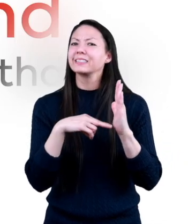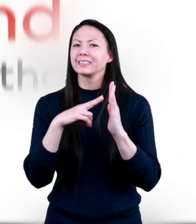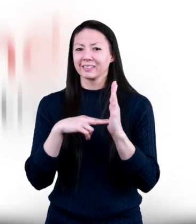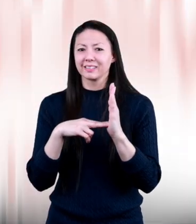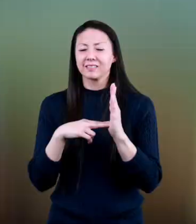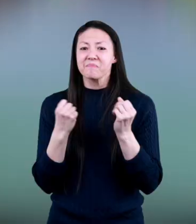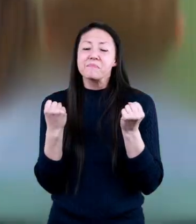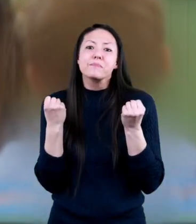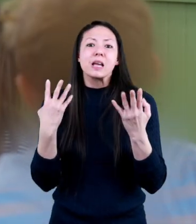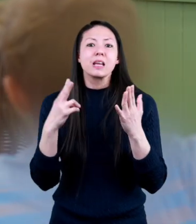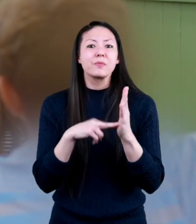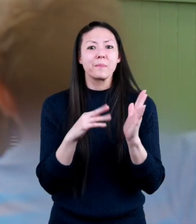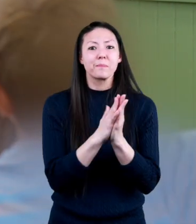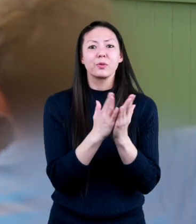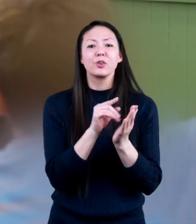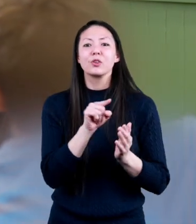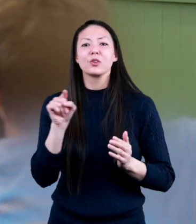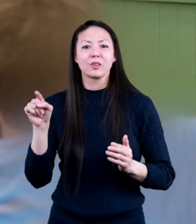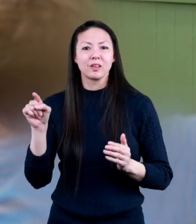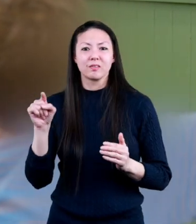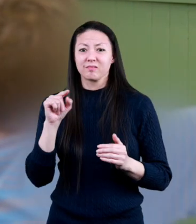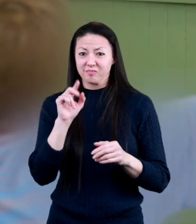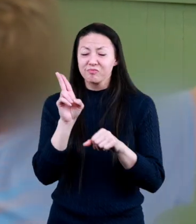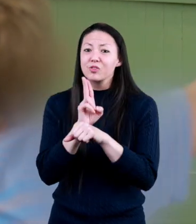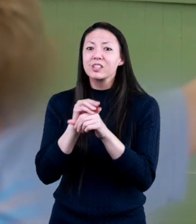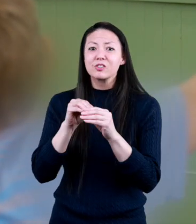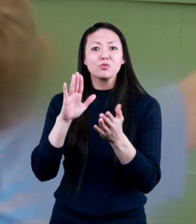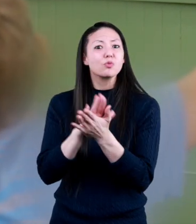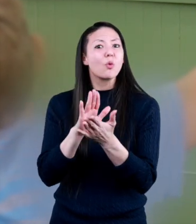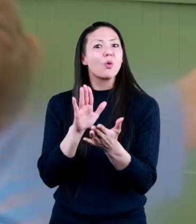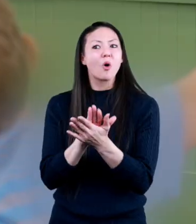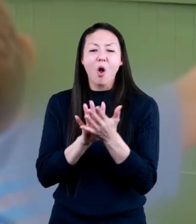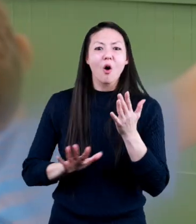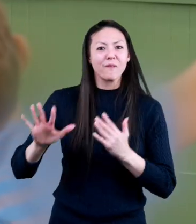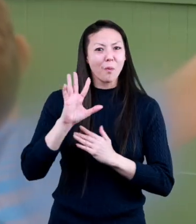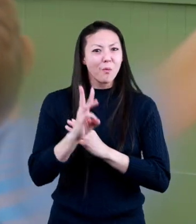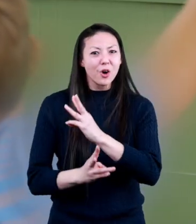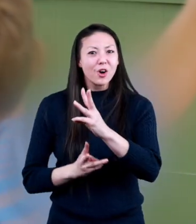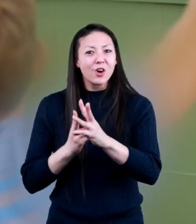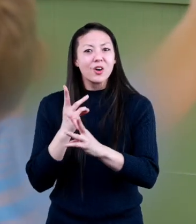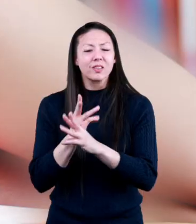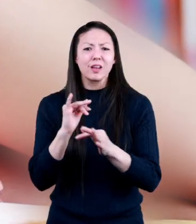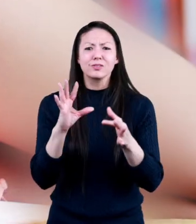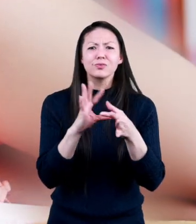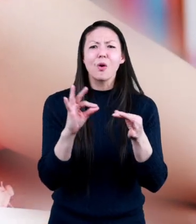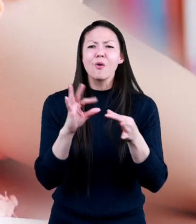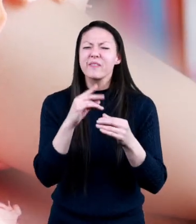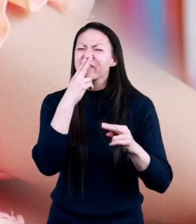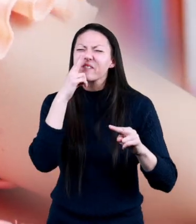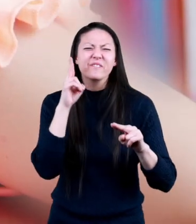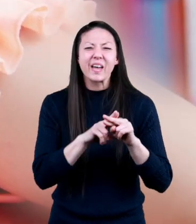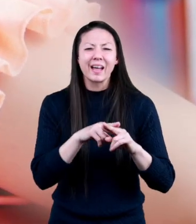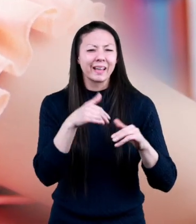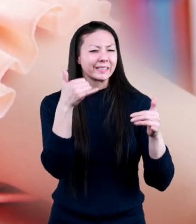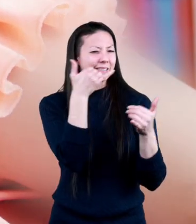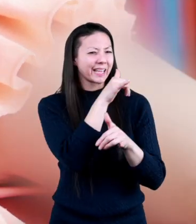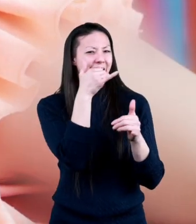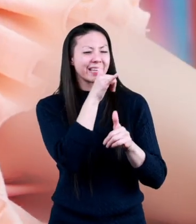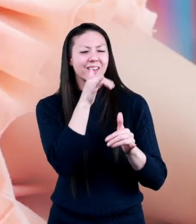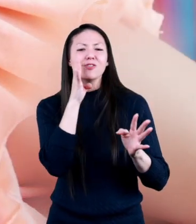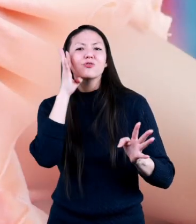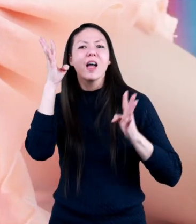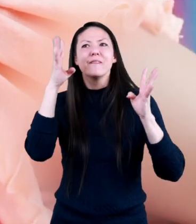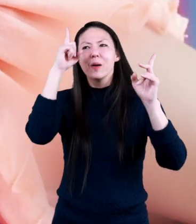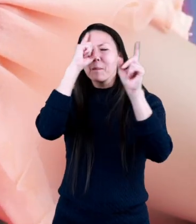reading. Many of Dr. Seuss's books are used in schools throughout the world. The stories are fun and